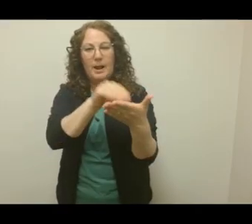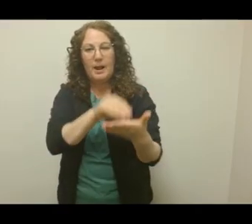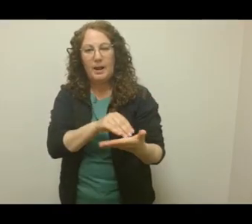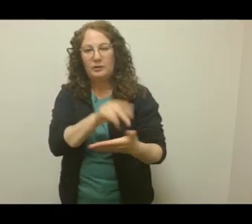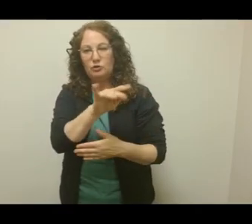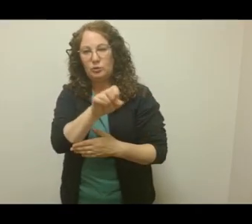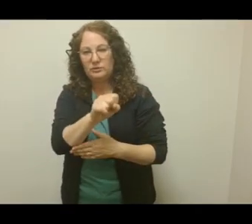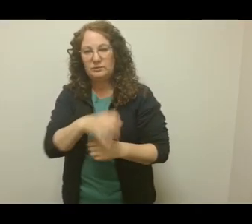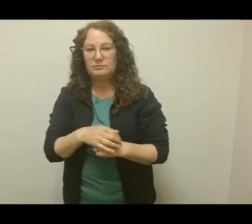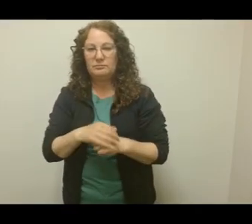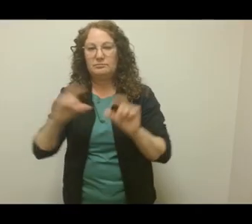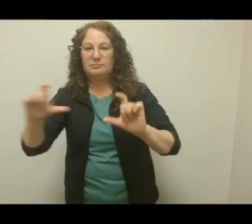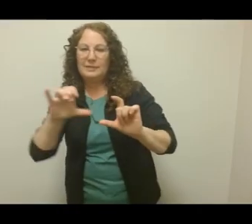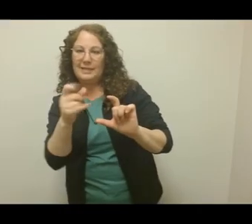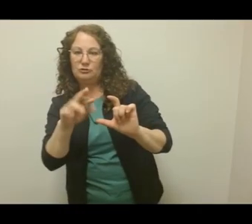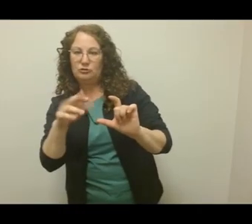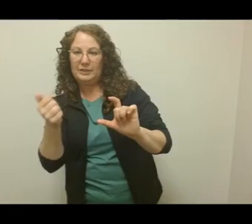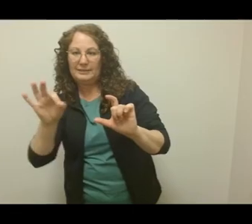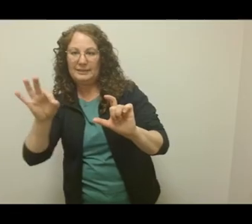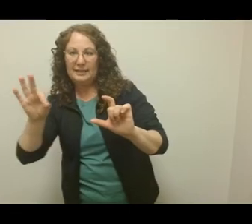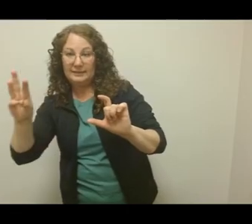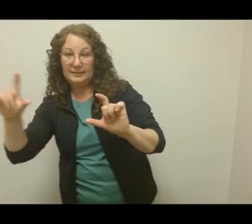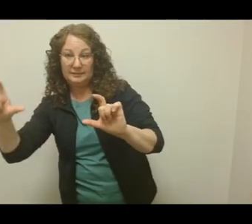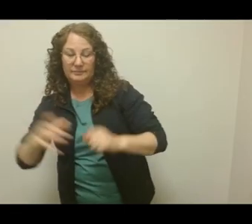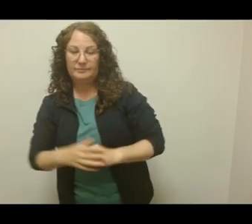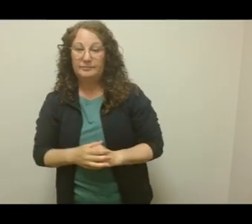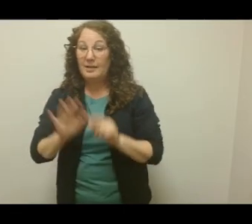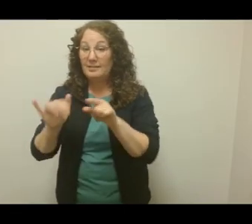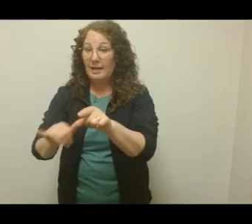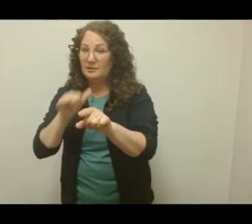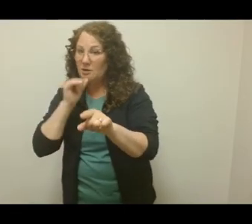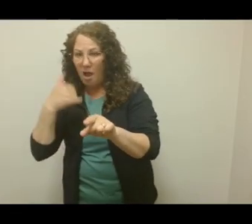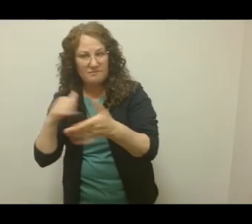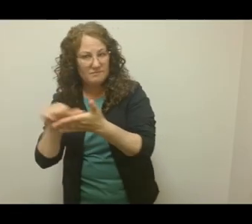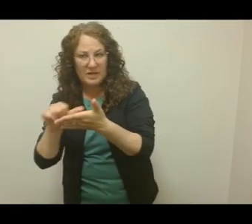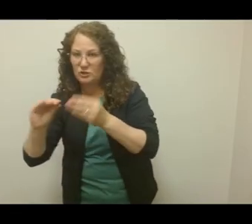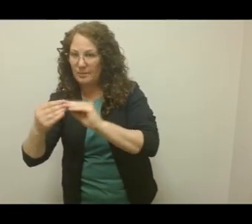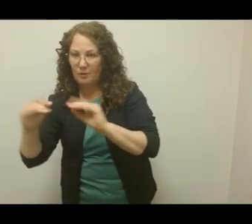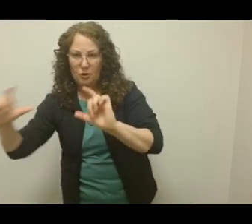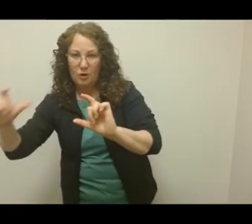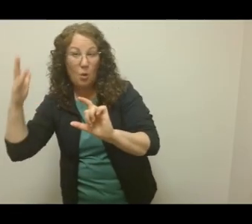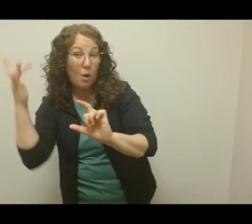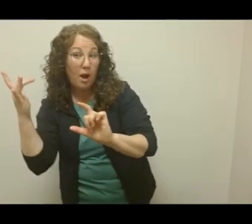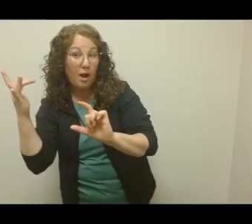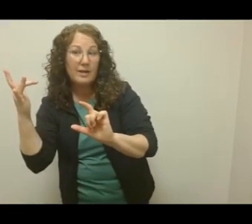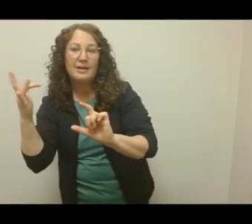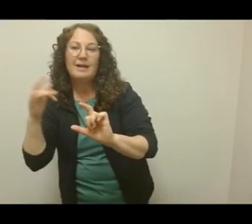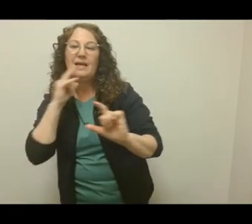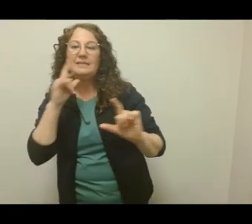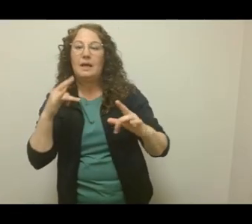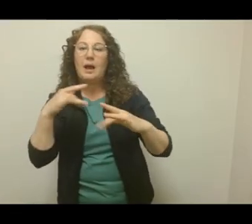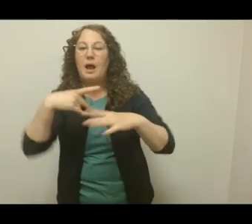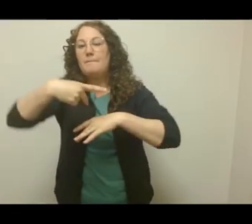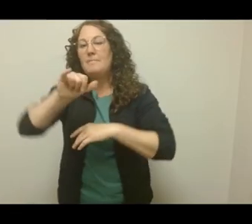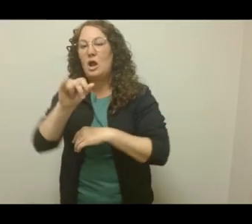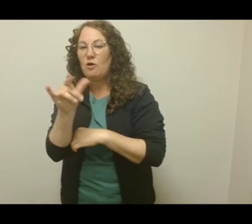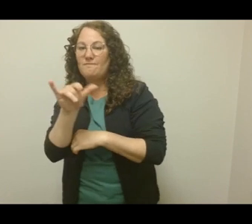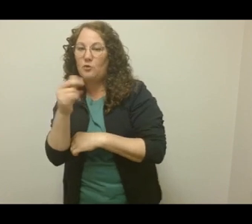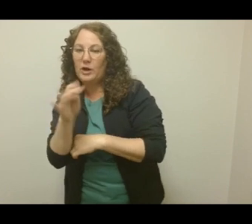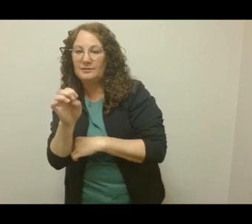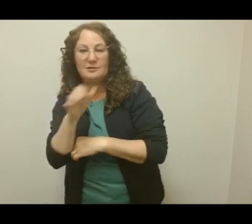Lester, 1996. And this in-text citation does not have a page number because it's a paraphrase, not a